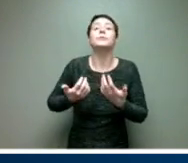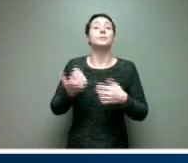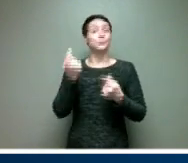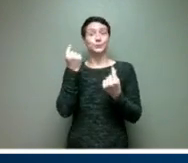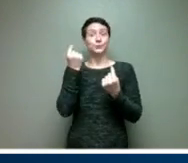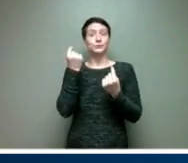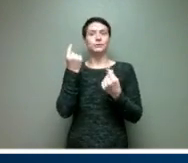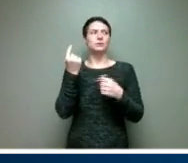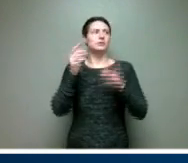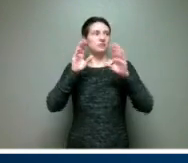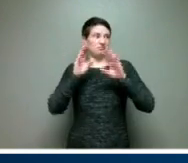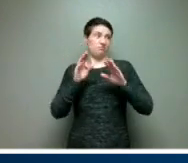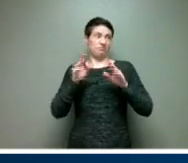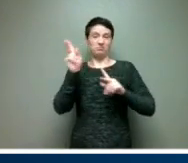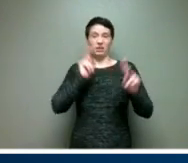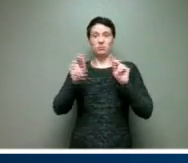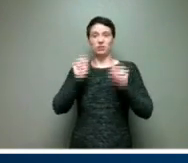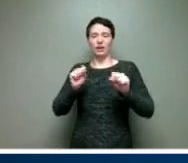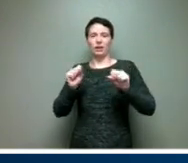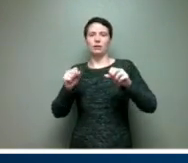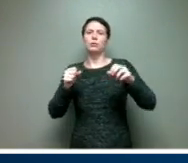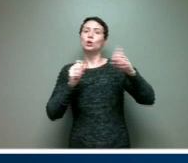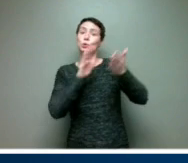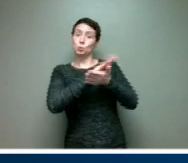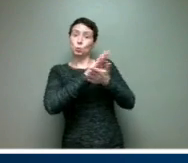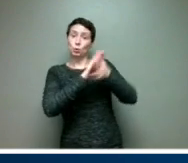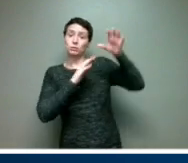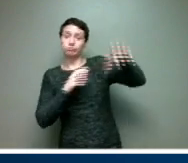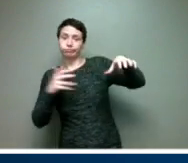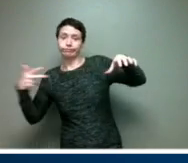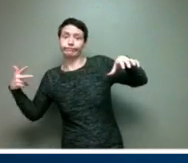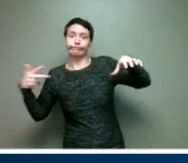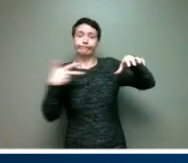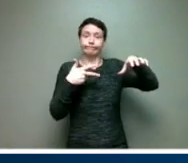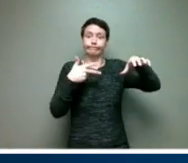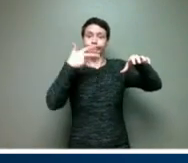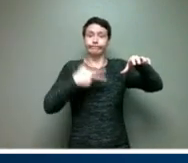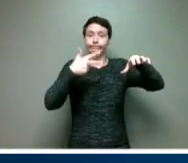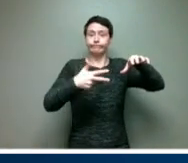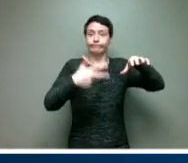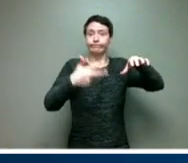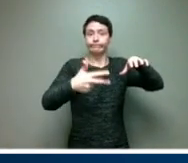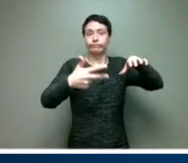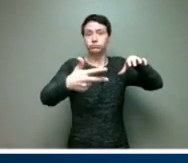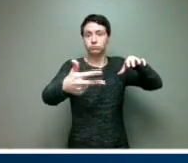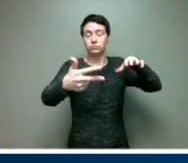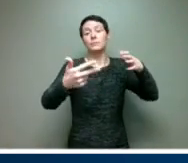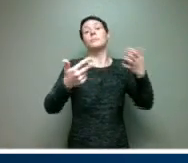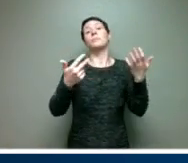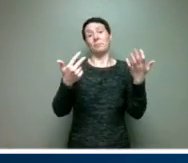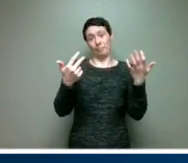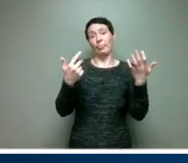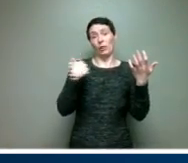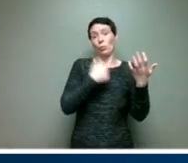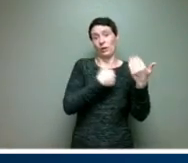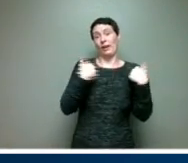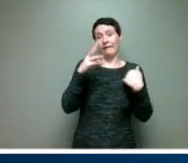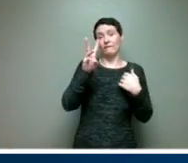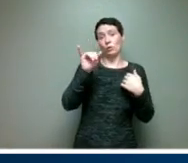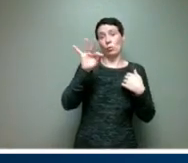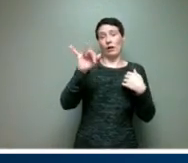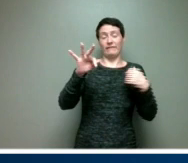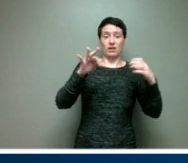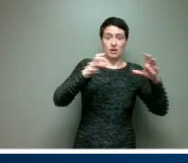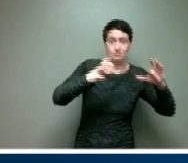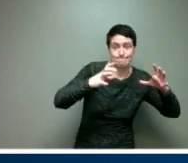our schools. So 104 of our 109 buildings, we've amplified Wi-Fi there for our families to be